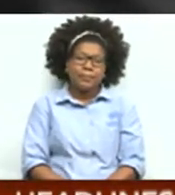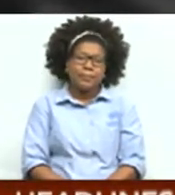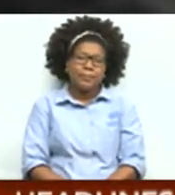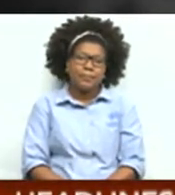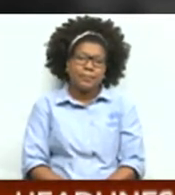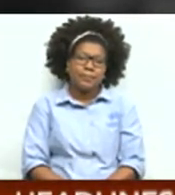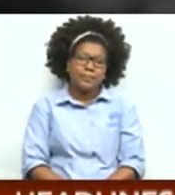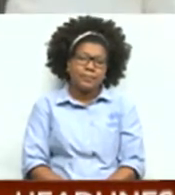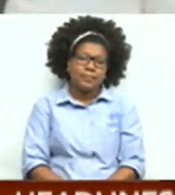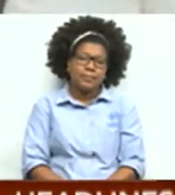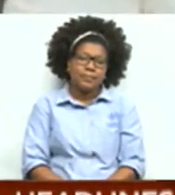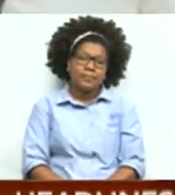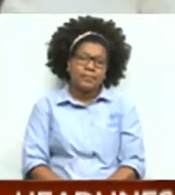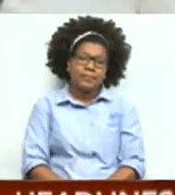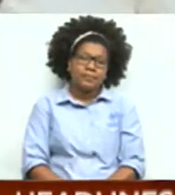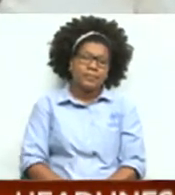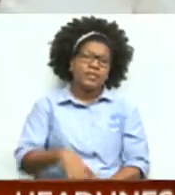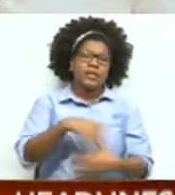Yes, I'm satisfied.